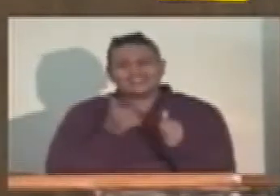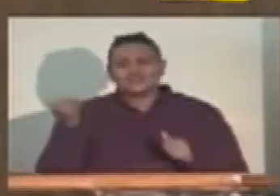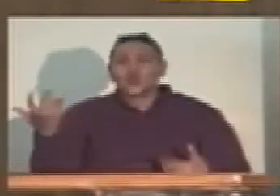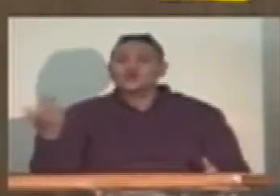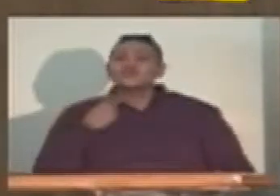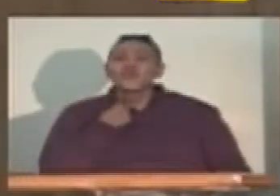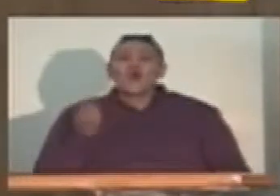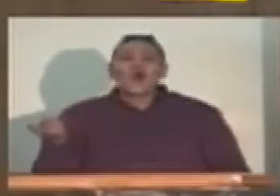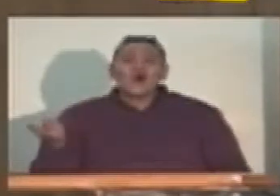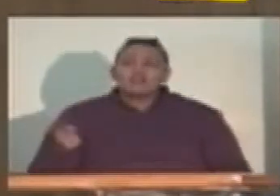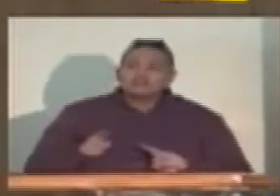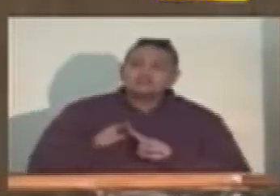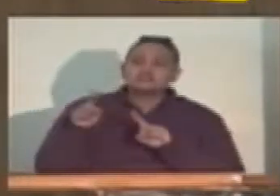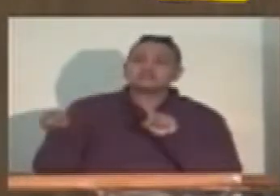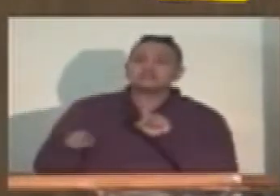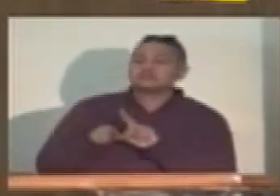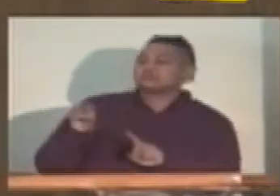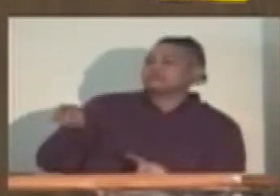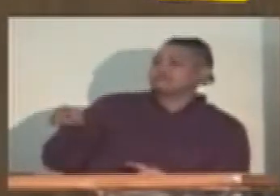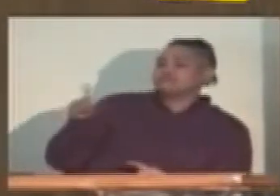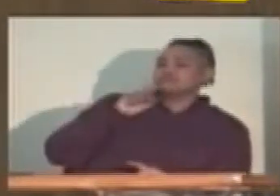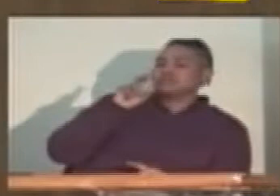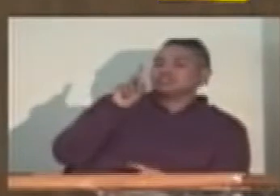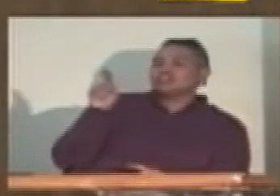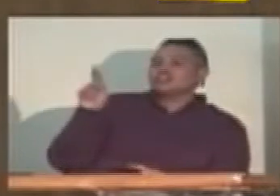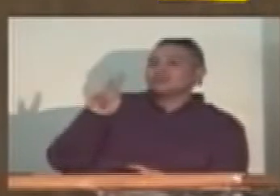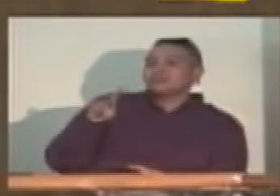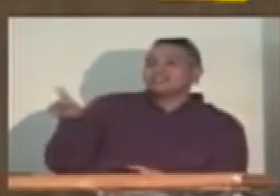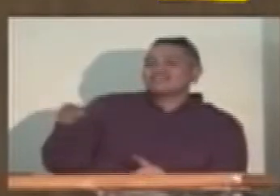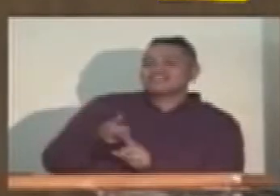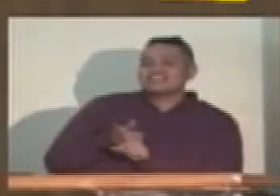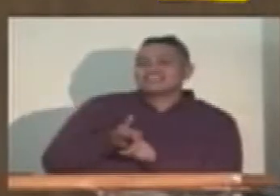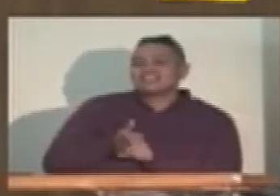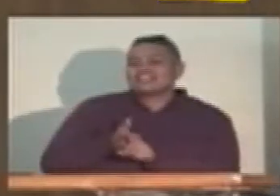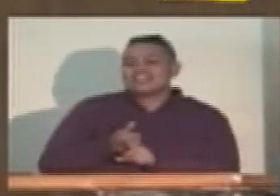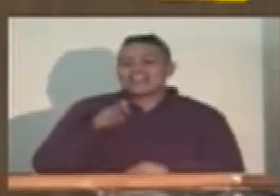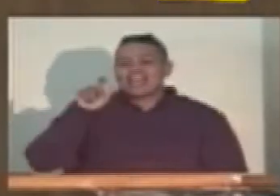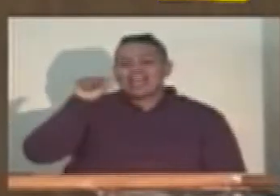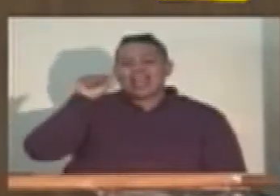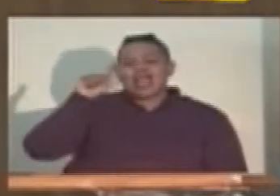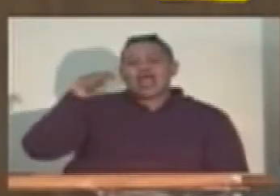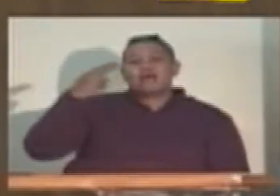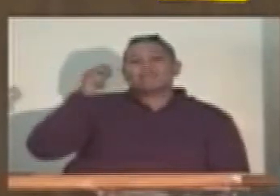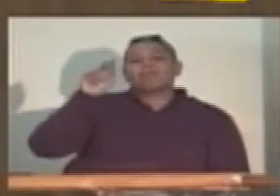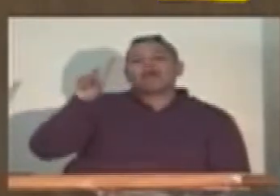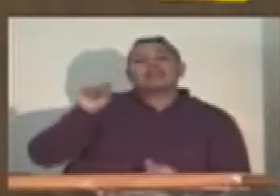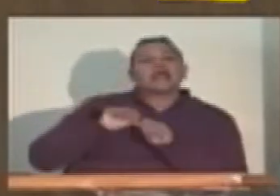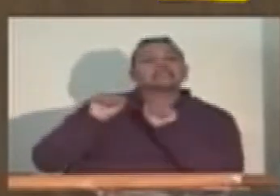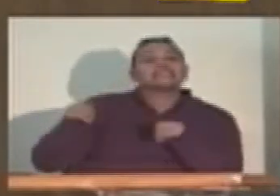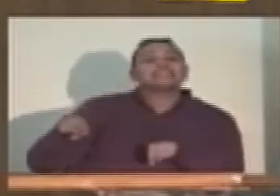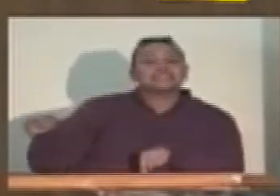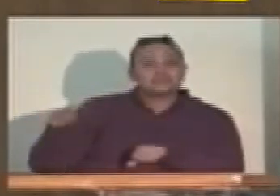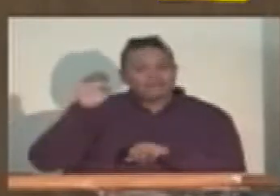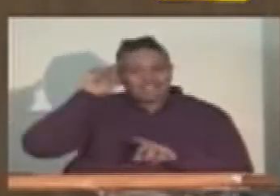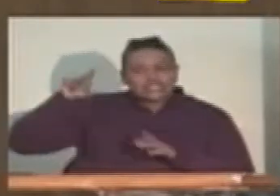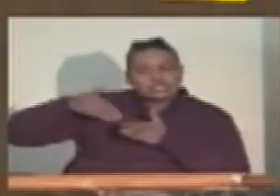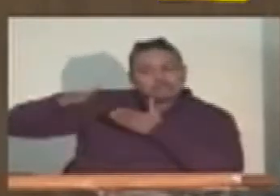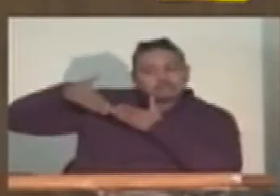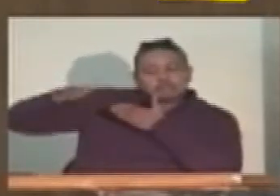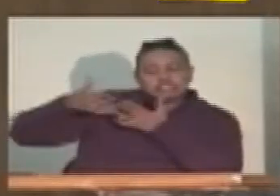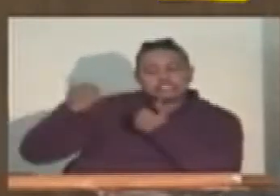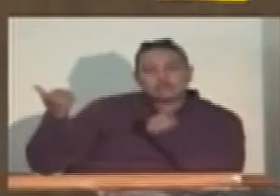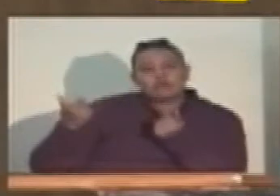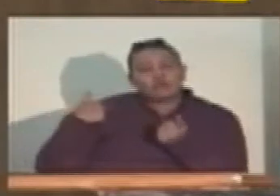cycle, referred to as by Dr. Peter Phillips as the apartheid system of education. We must